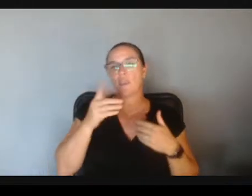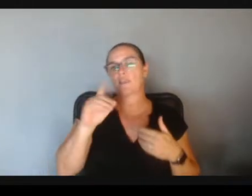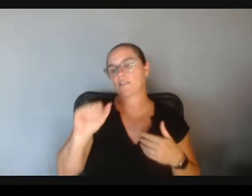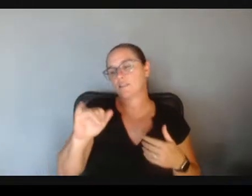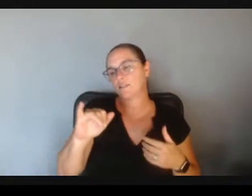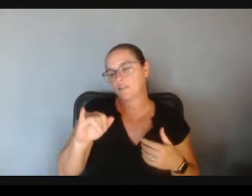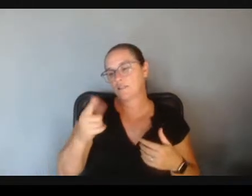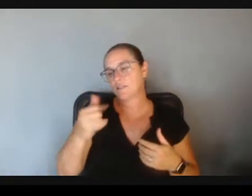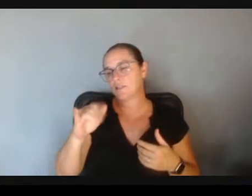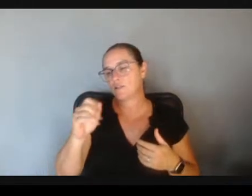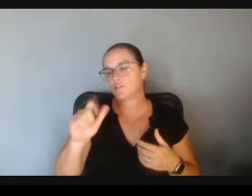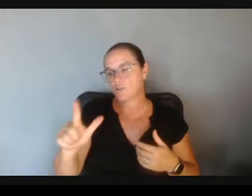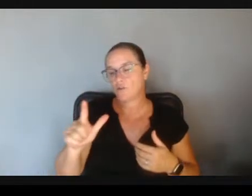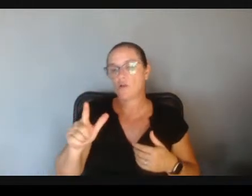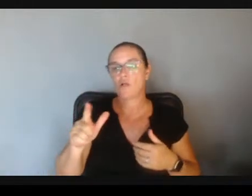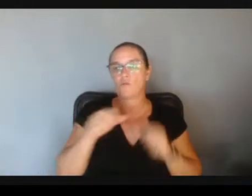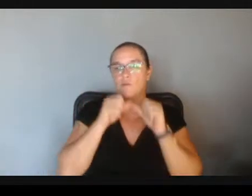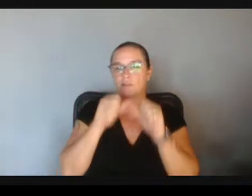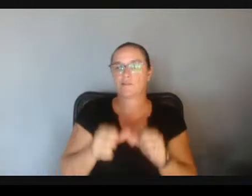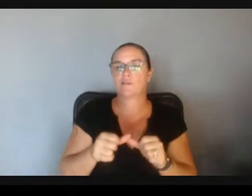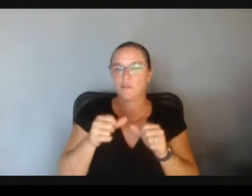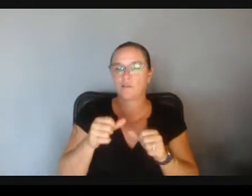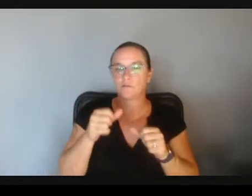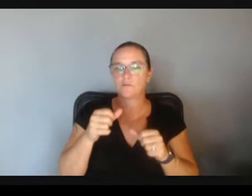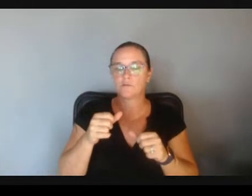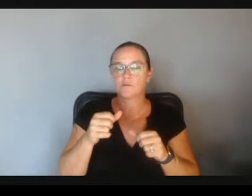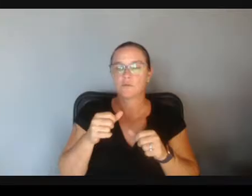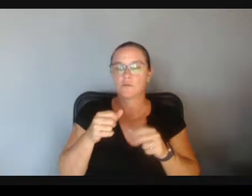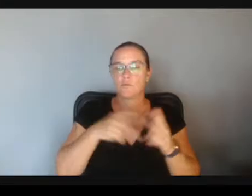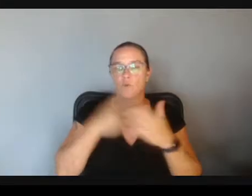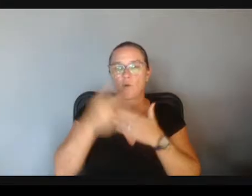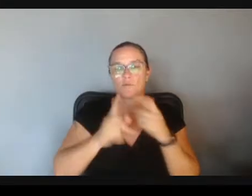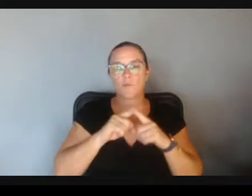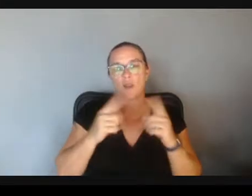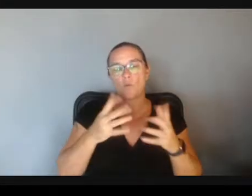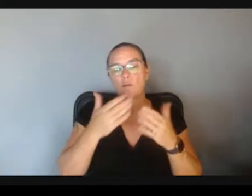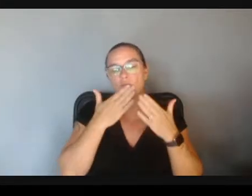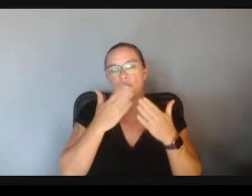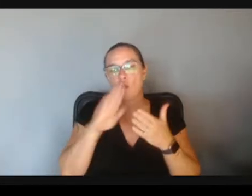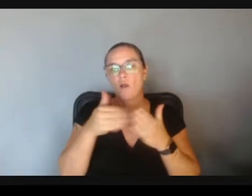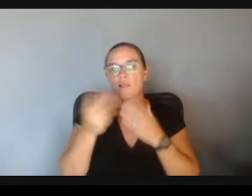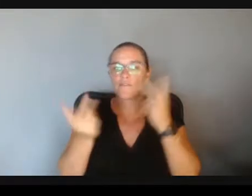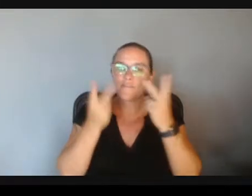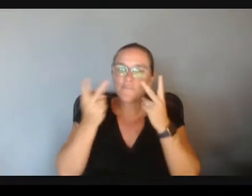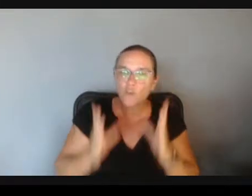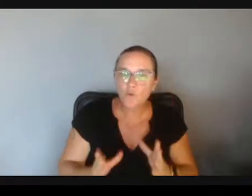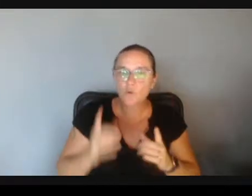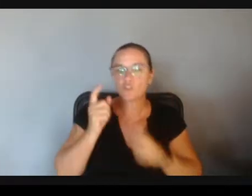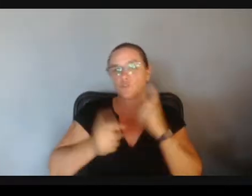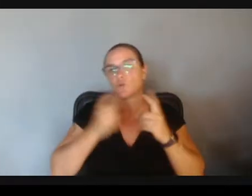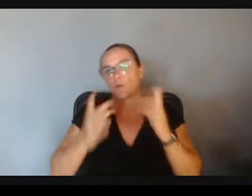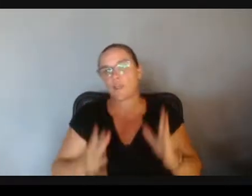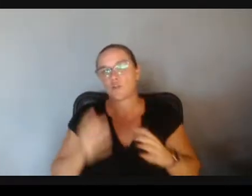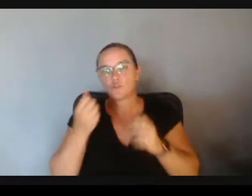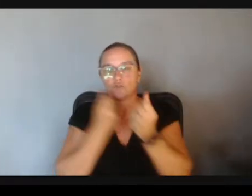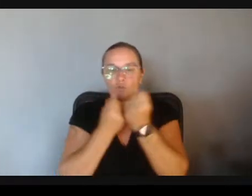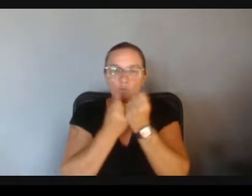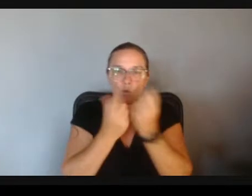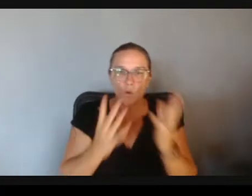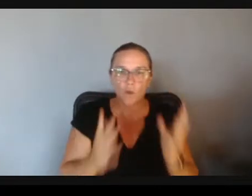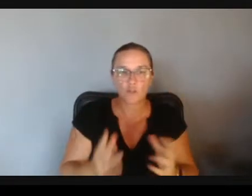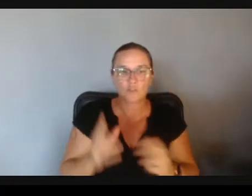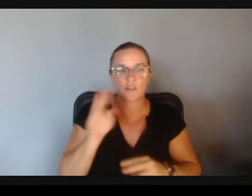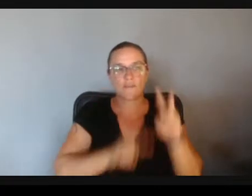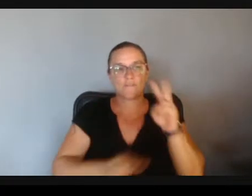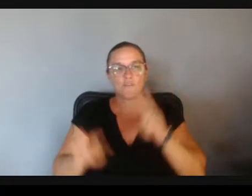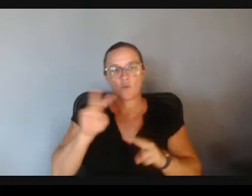county's support on those. But really like to thank all the viewers, the donators, the supporters that we have, the views, the you